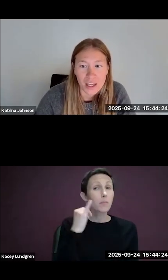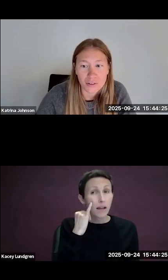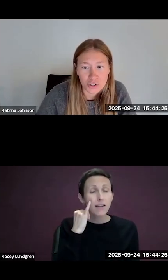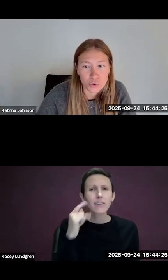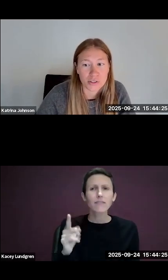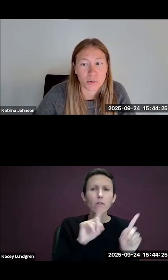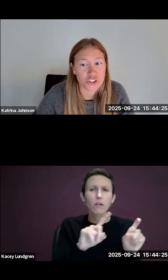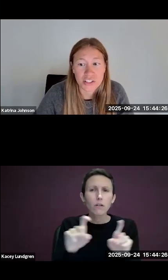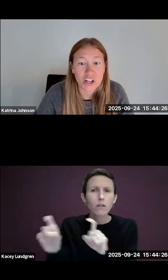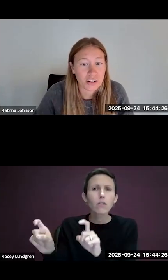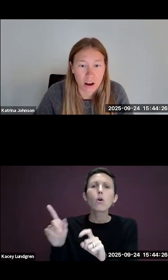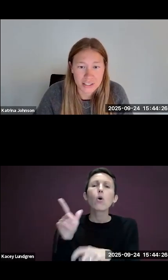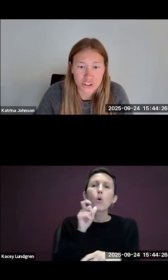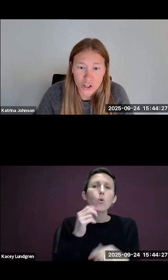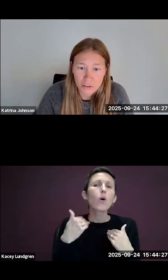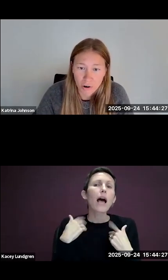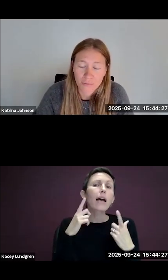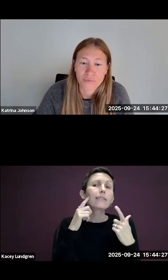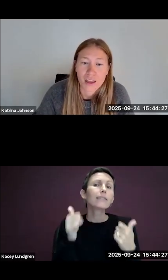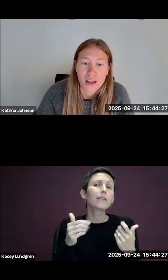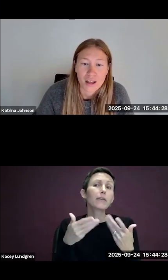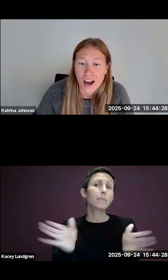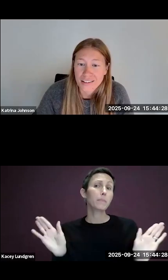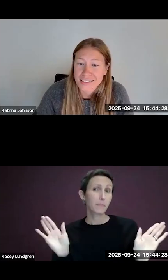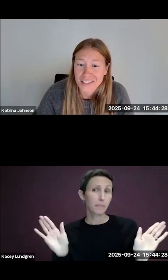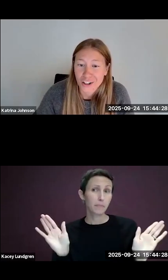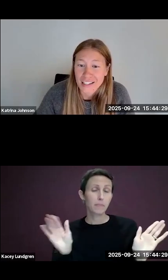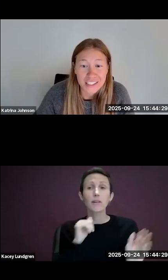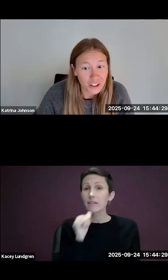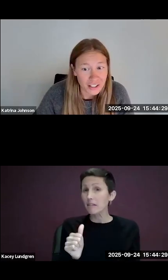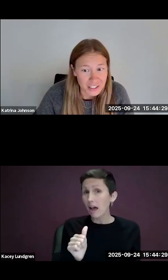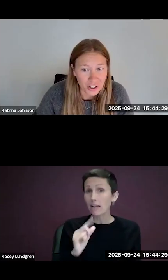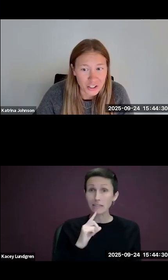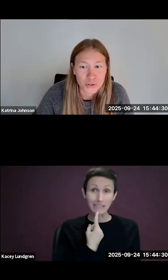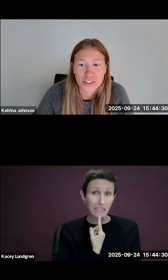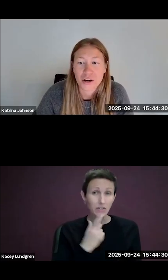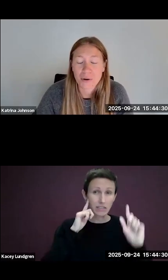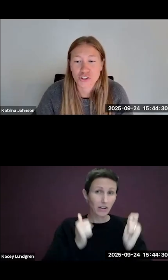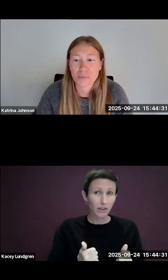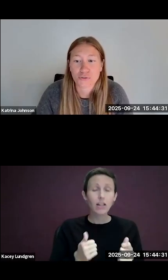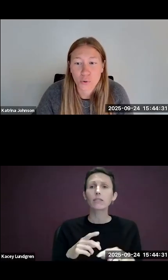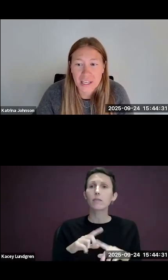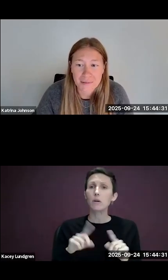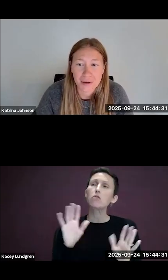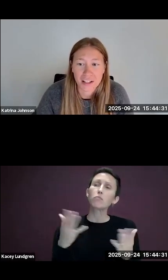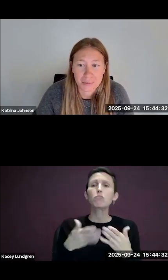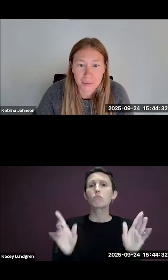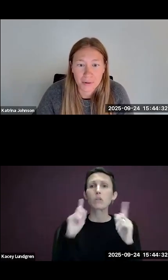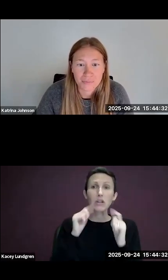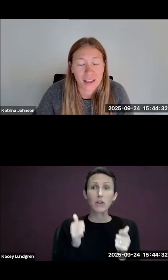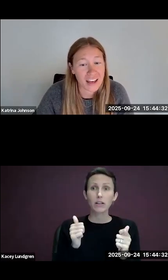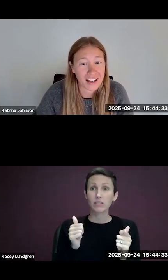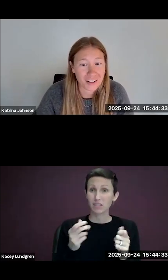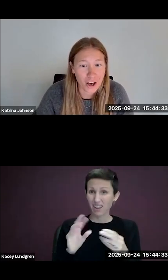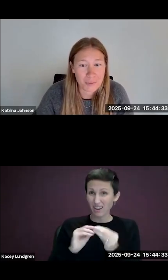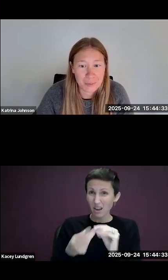include individuals with just hearing loss in general, not necessarily serious hearing issues, the number jumps to 48 million